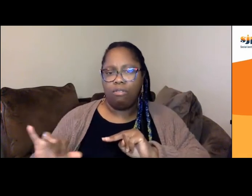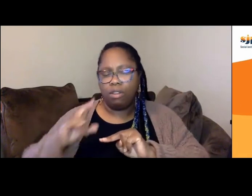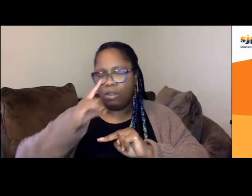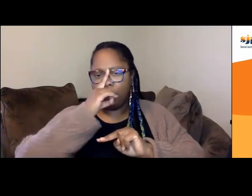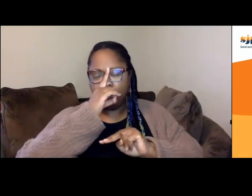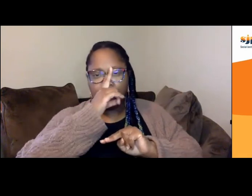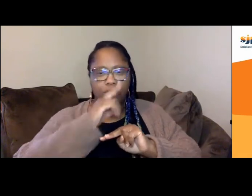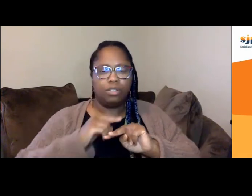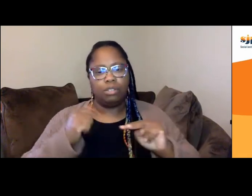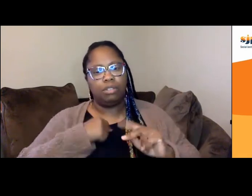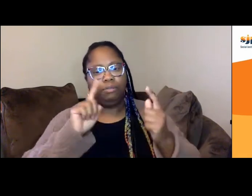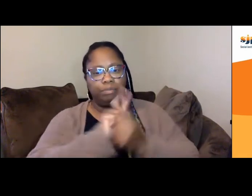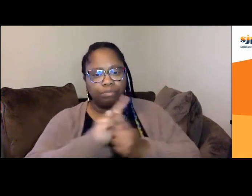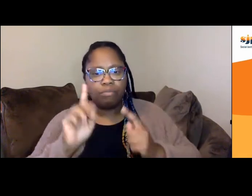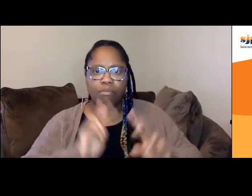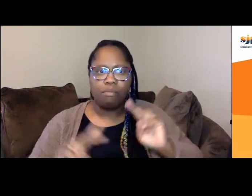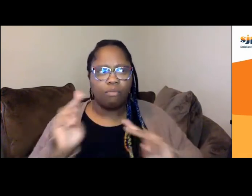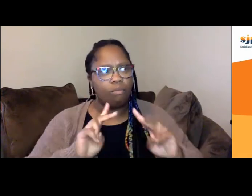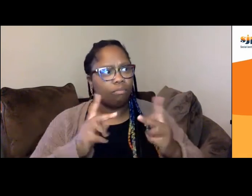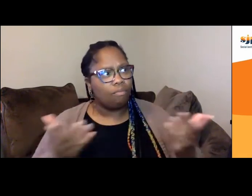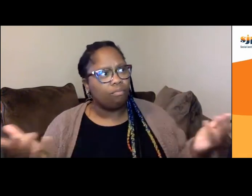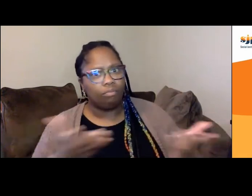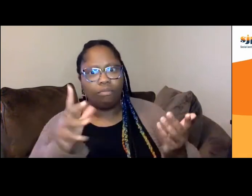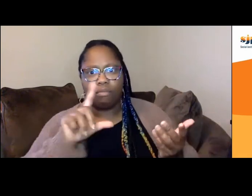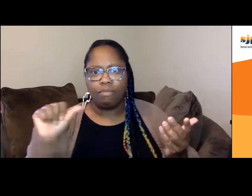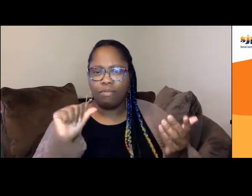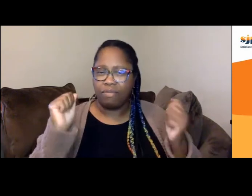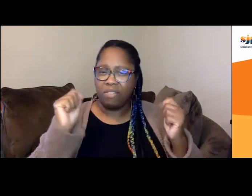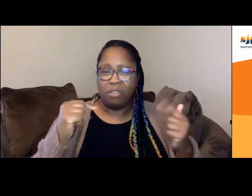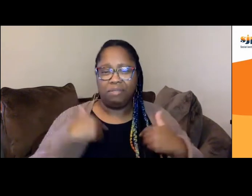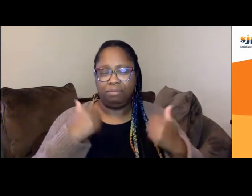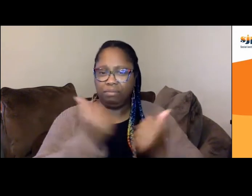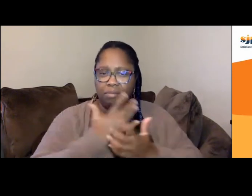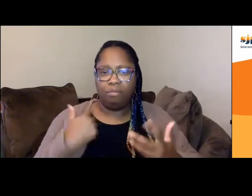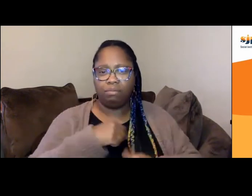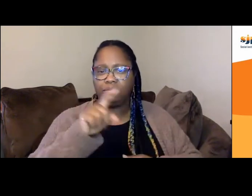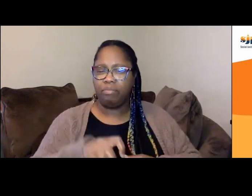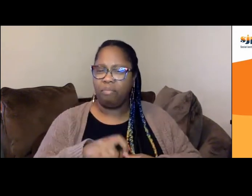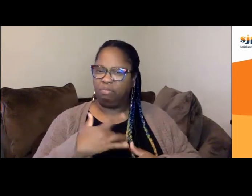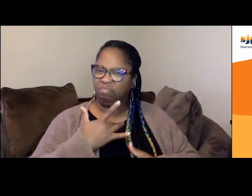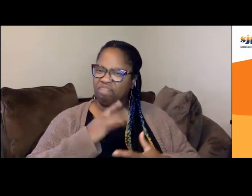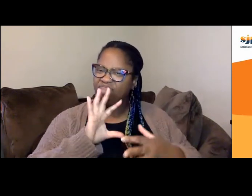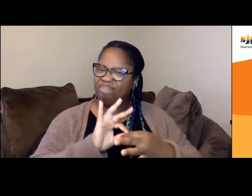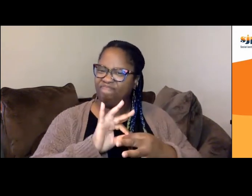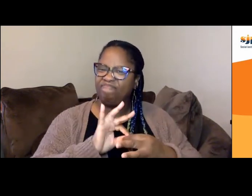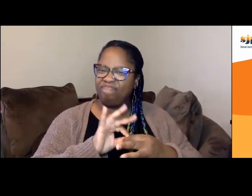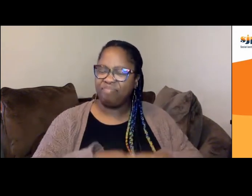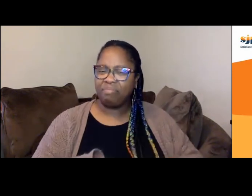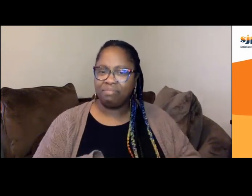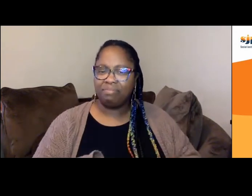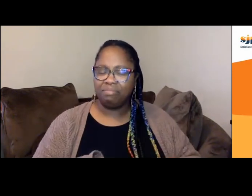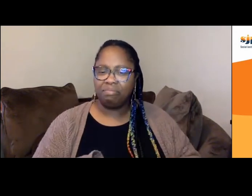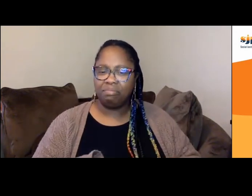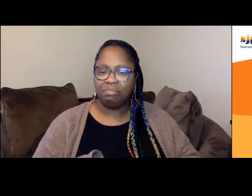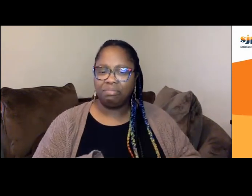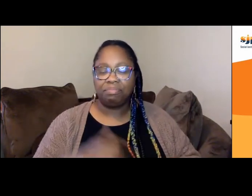met people charting paths towards an LA where we all have what we need, where we all feel like we belong. I